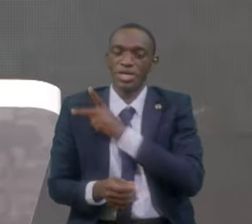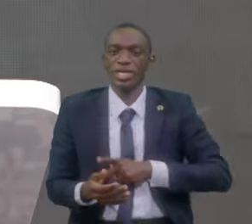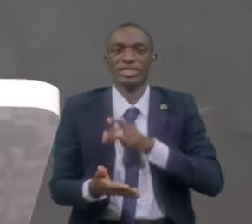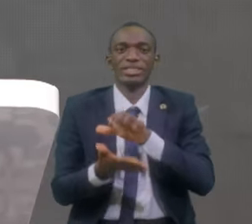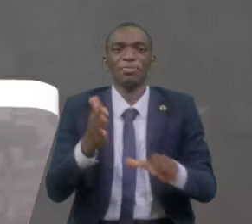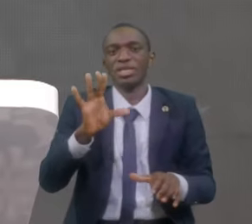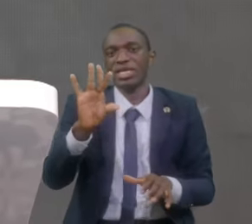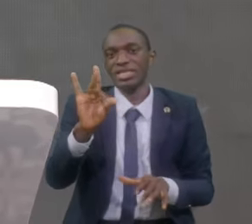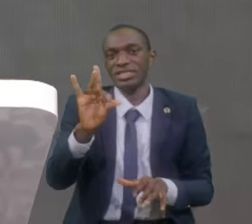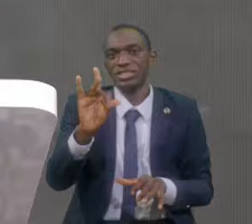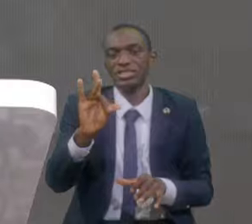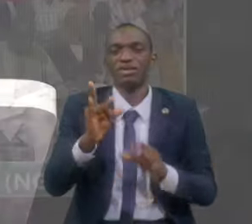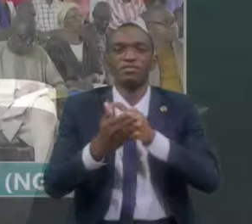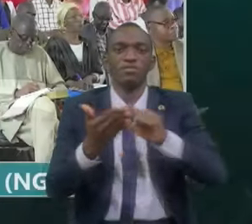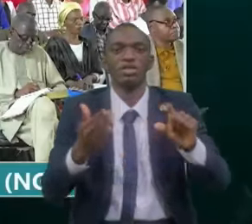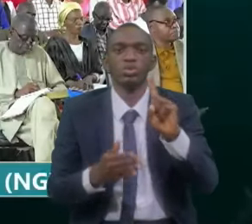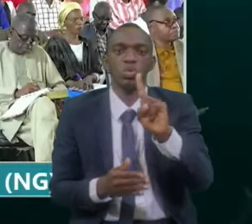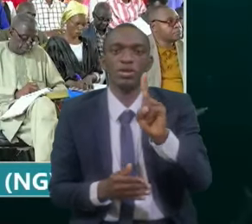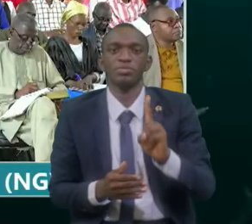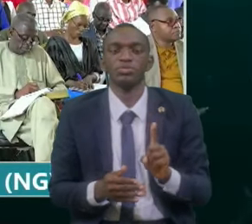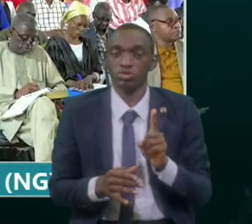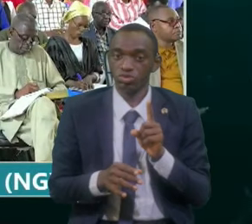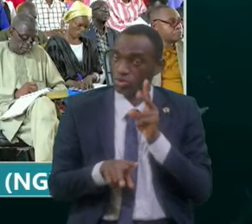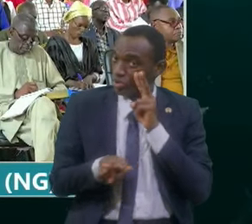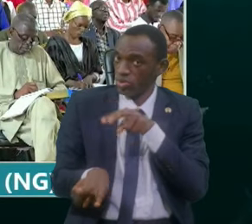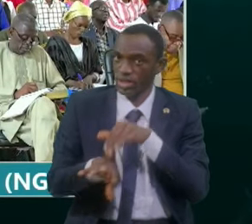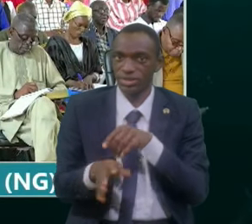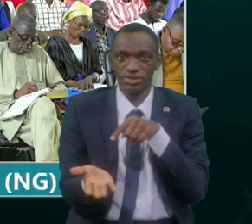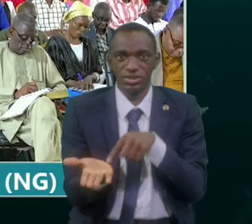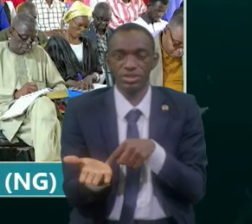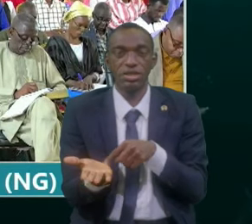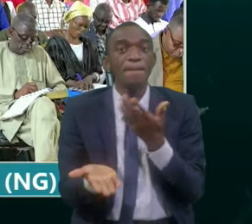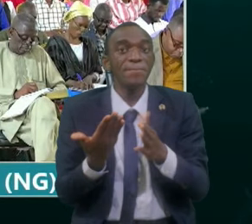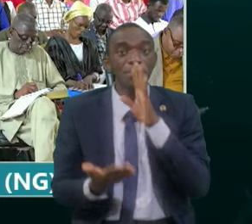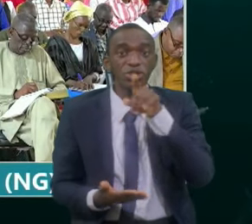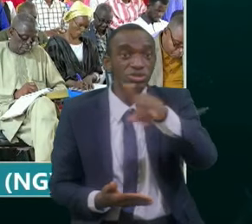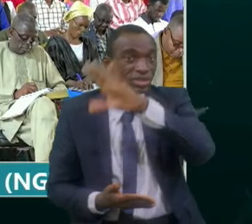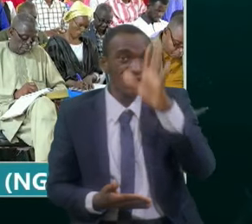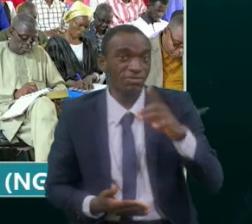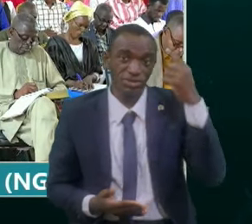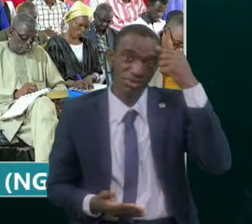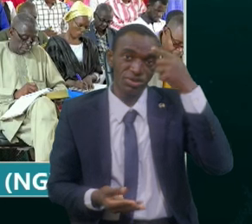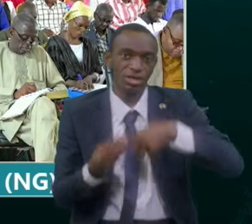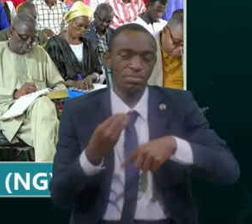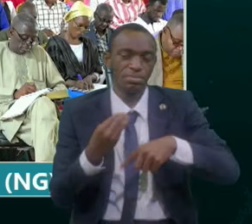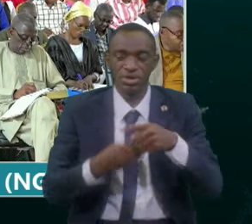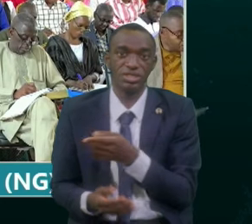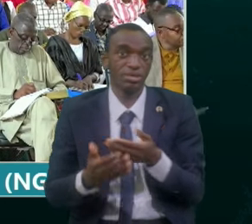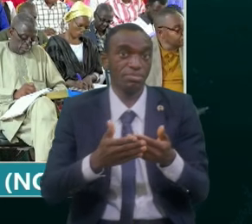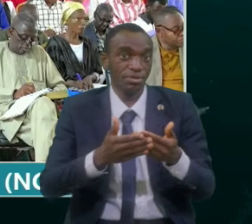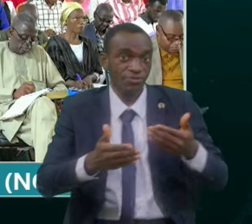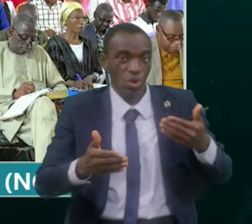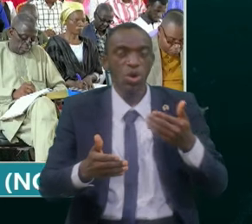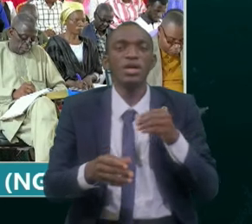from verse 1. Look at this. Maybe you never thought of this before. We're told in 2